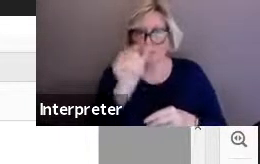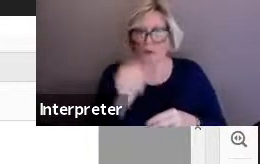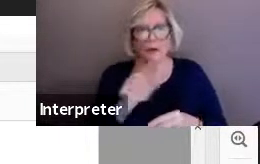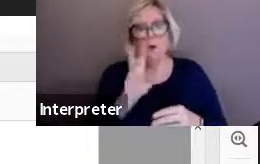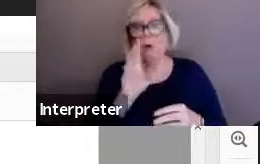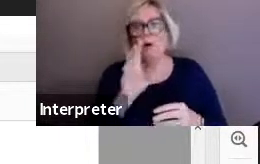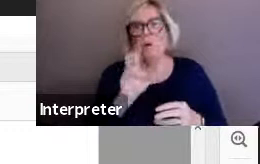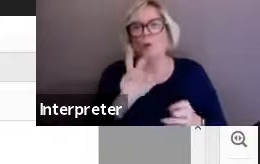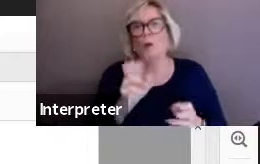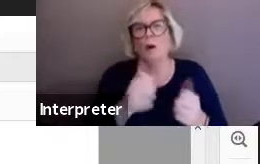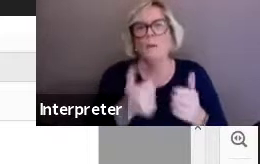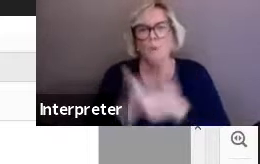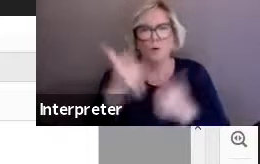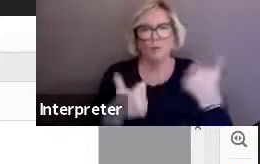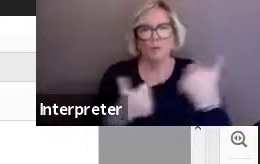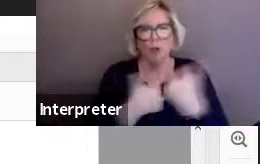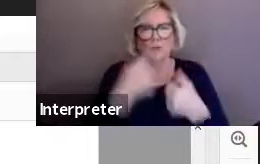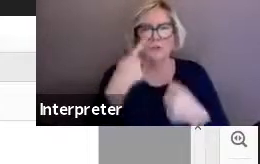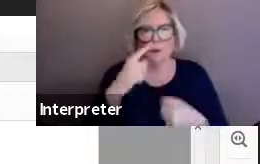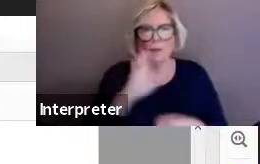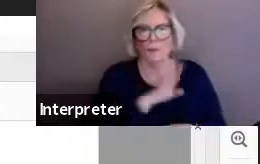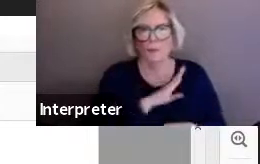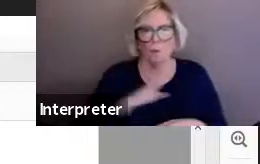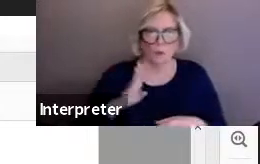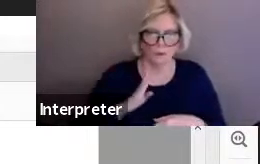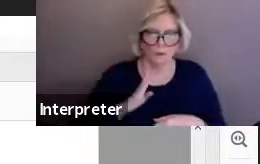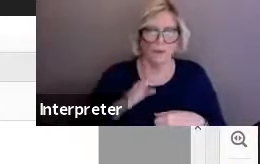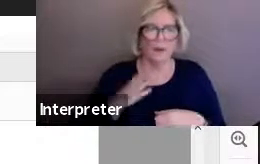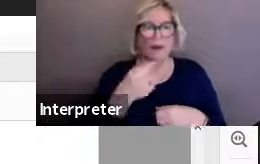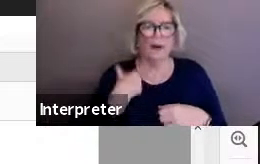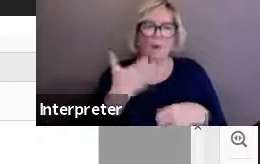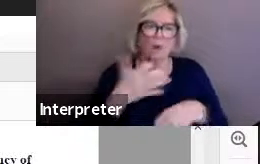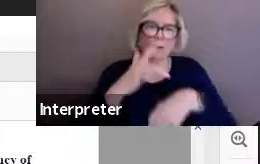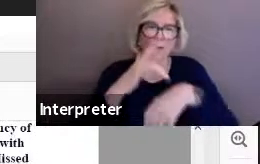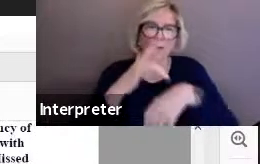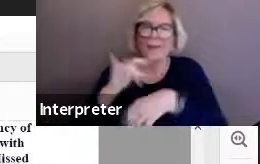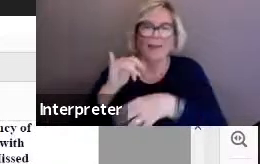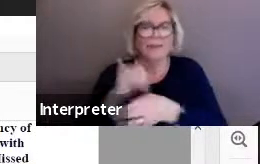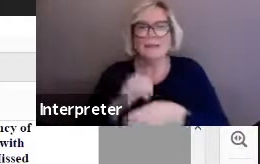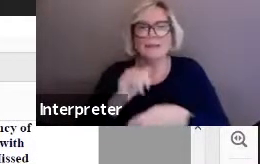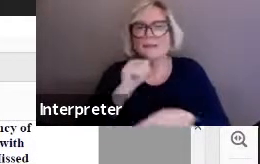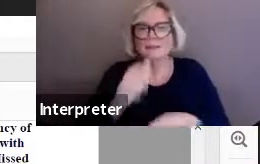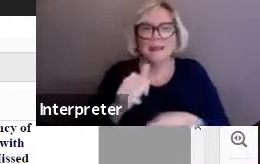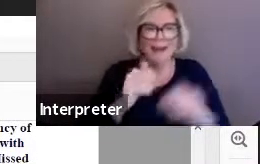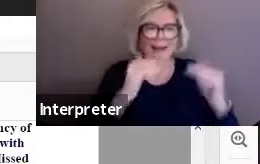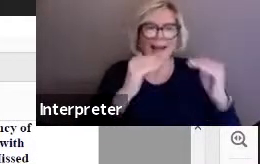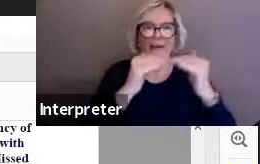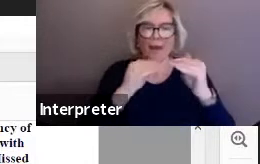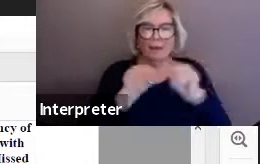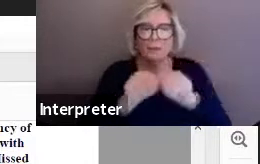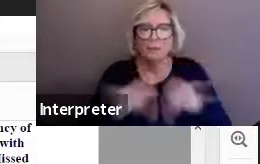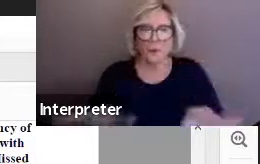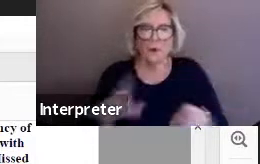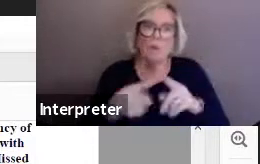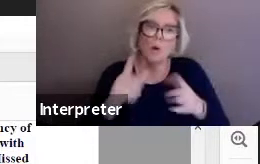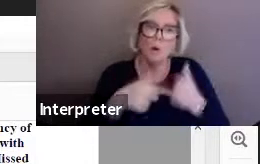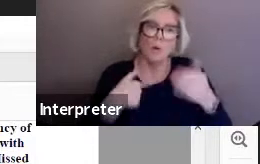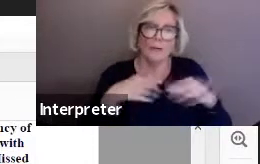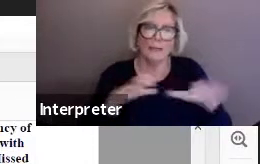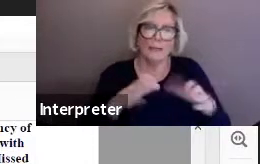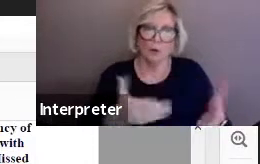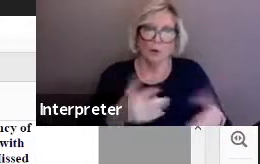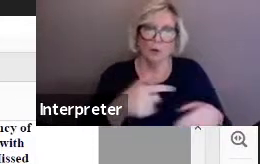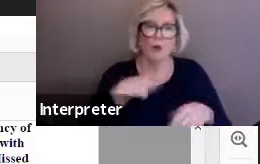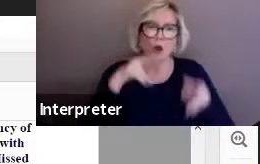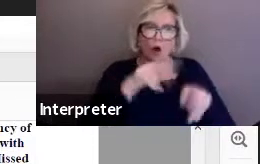challenges for the boards. I would also like to just highlight that this isn't necessarily evenly distributed. What we've done here is we've looked at